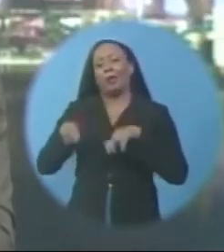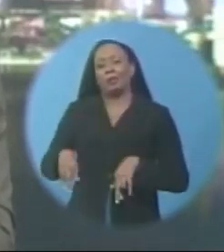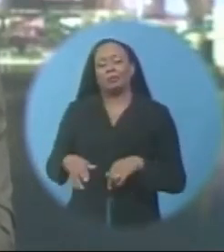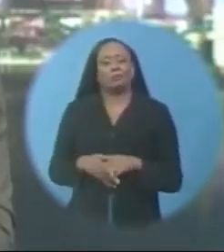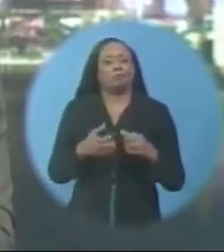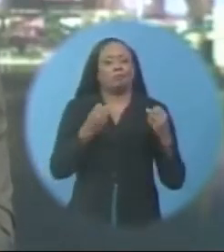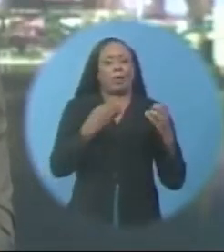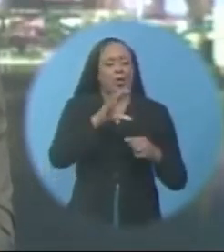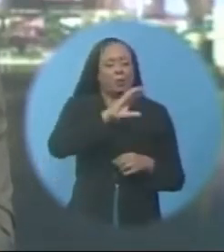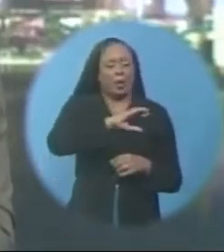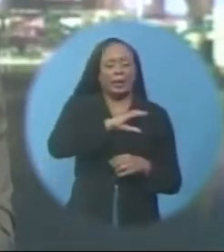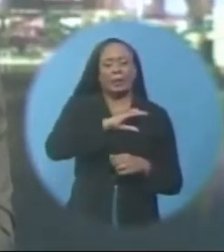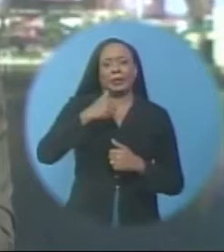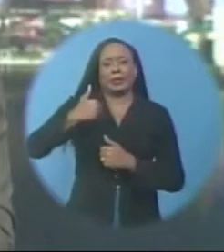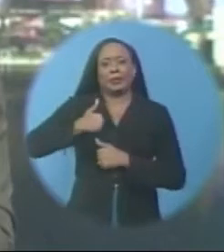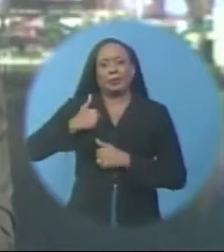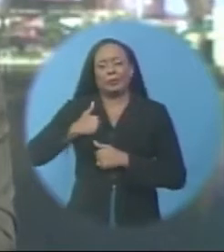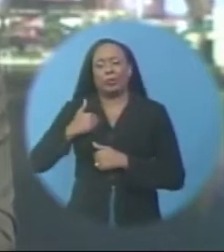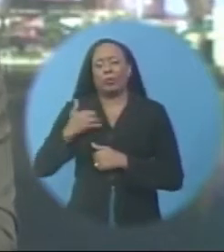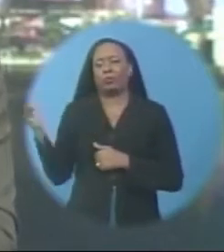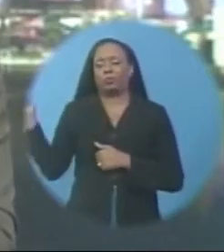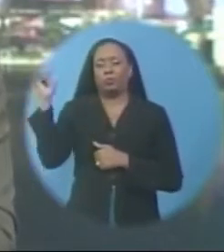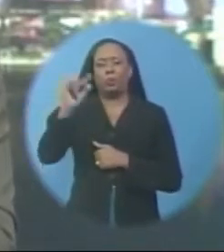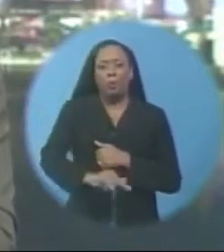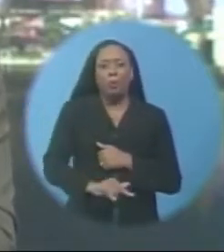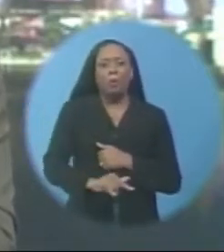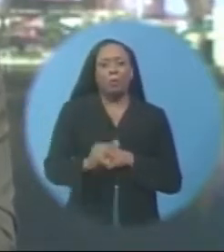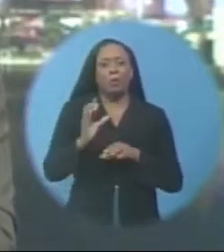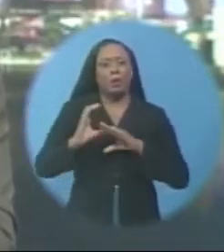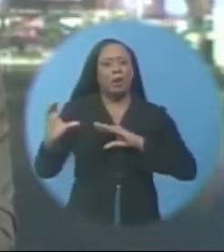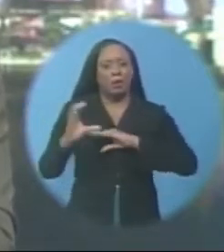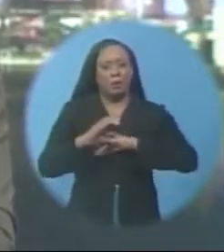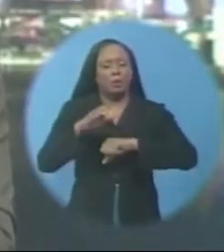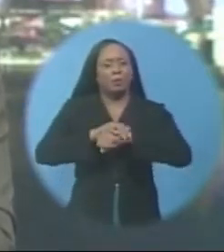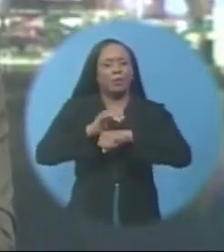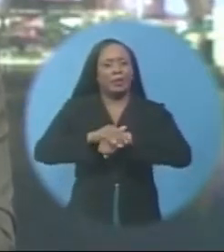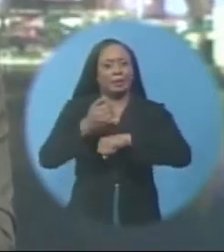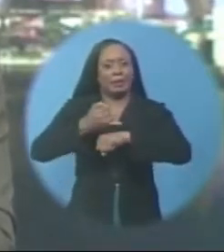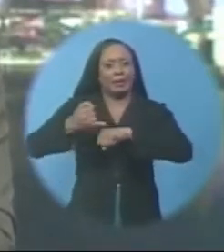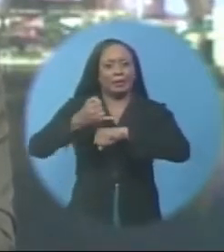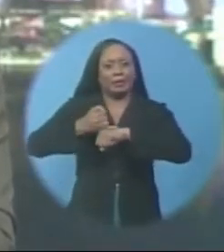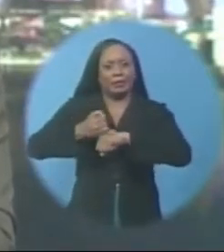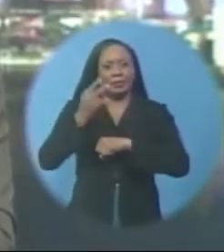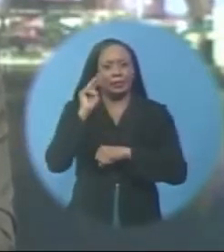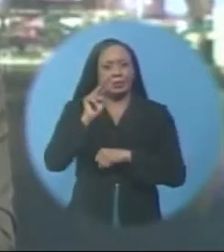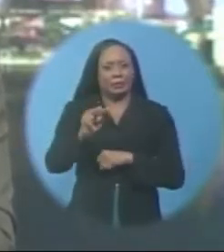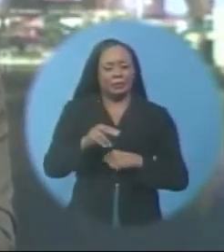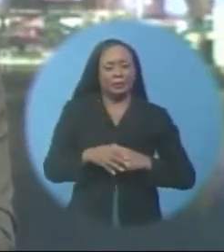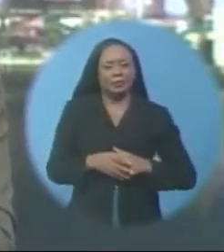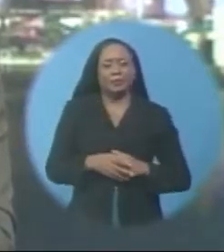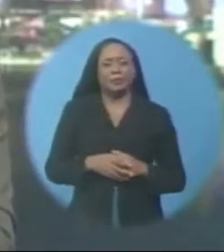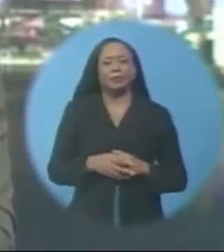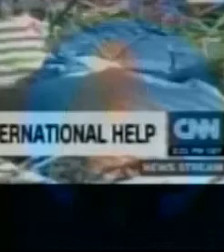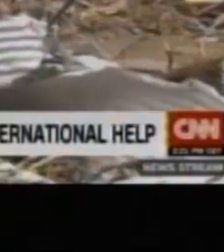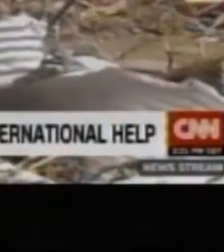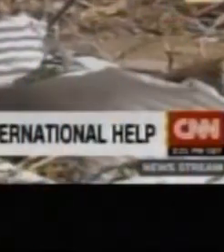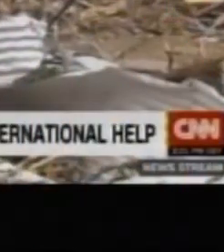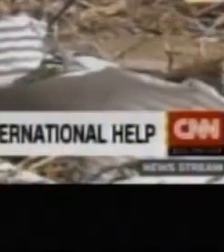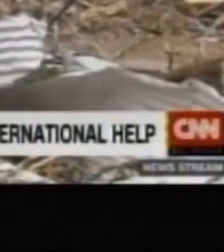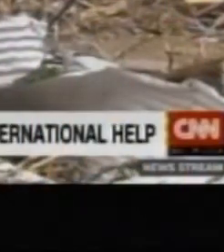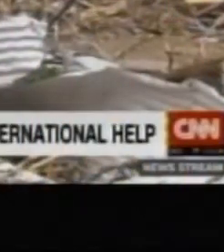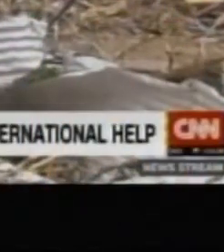police officers are already on the ground. We find out more in this report about the situation in Tortola.